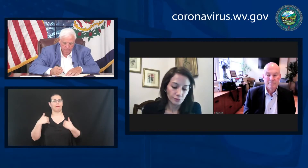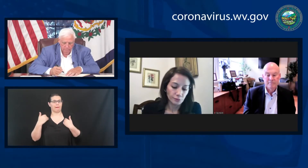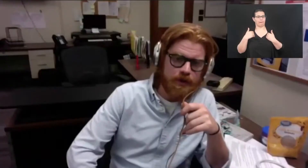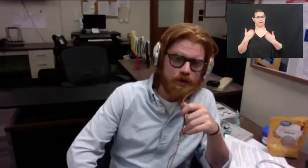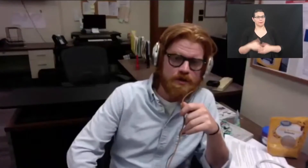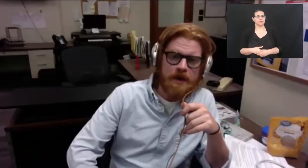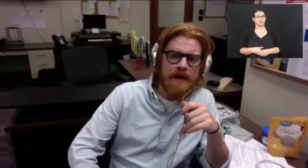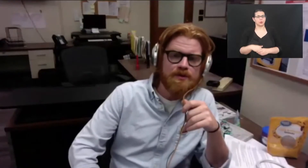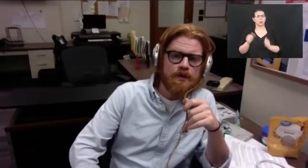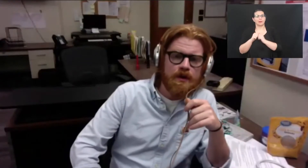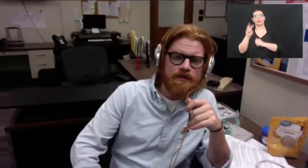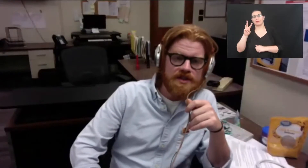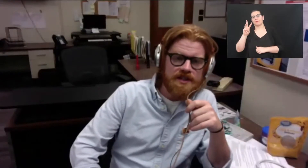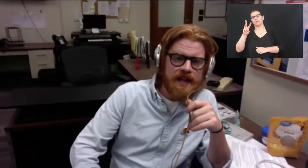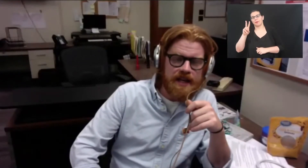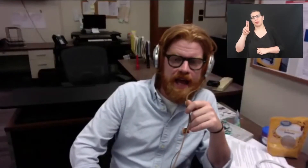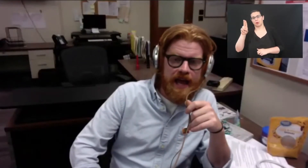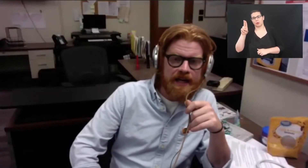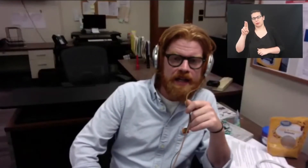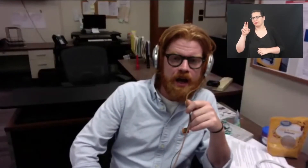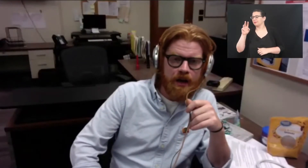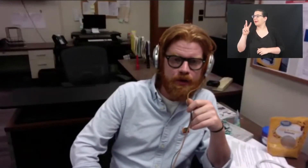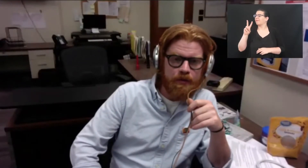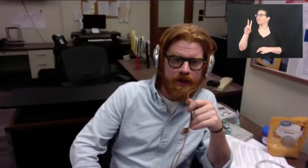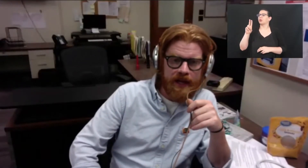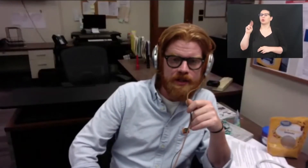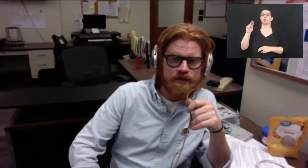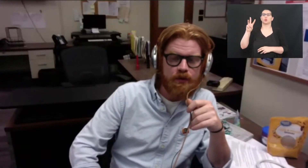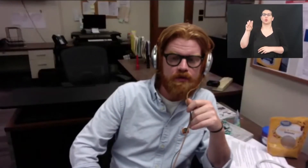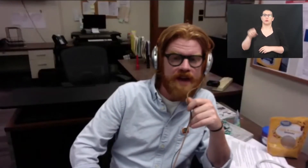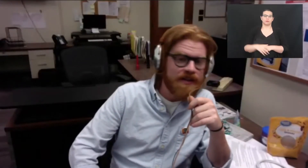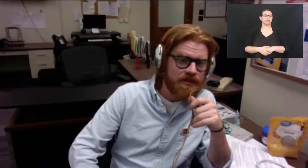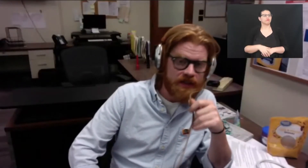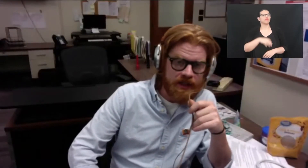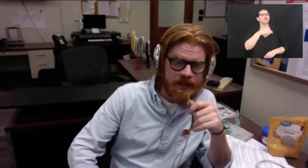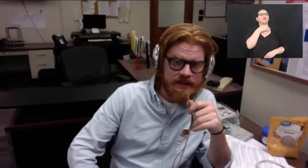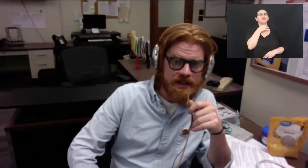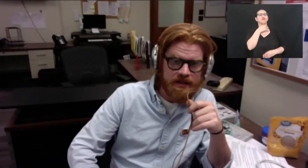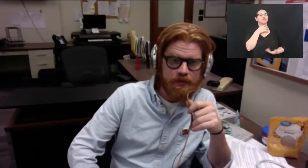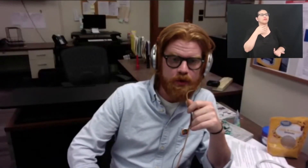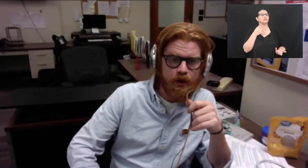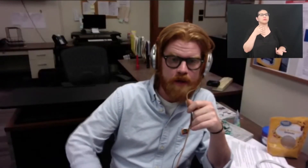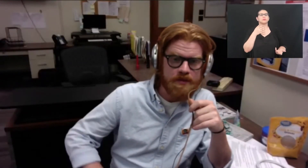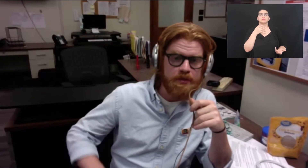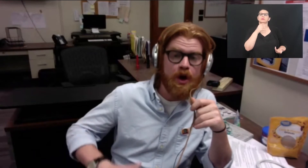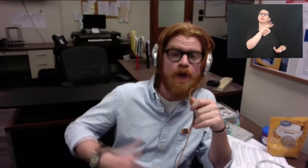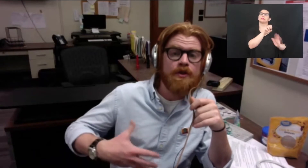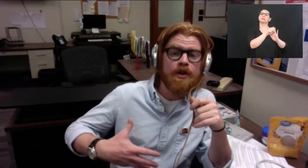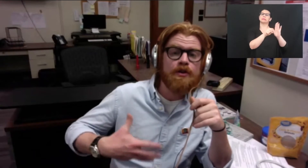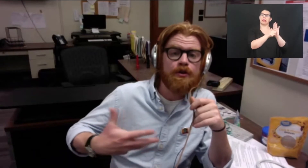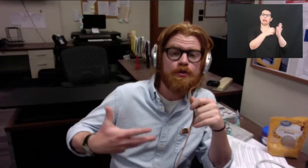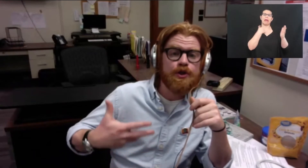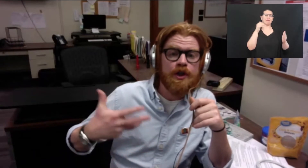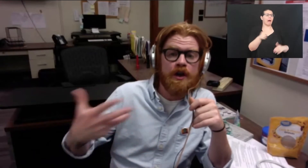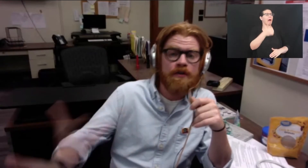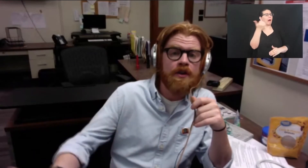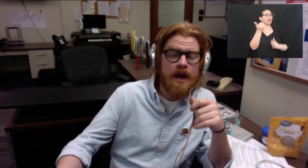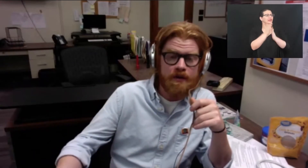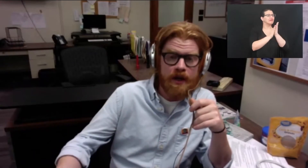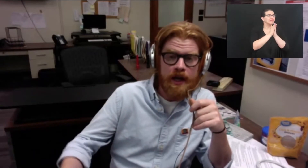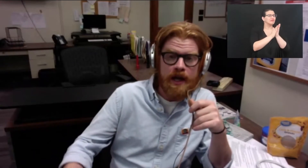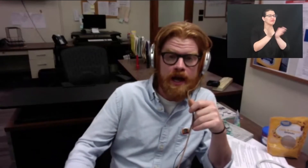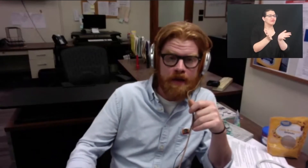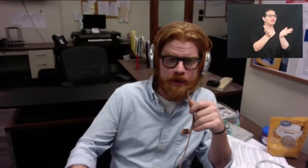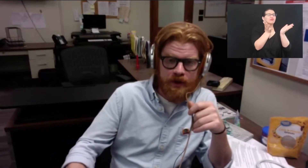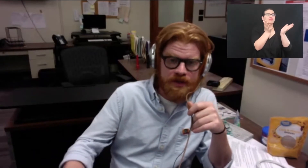with WV News. I was wondering if the state had any other plans for vaccine incentive programs beyond the conclusion of the